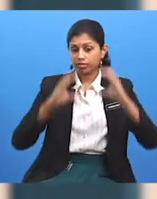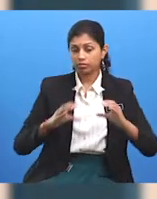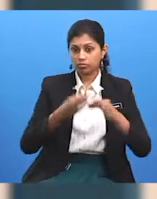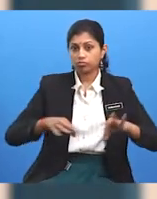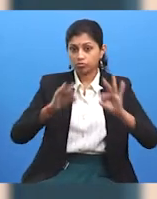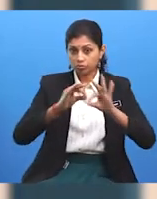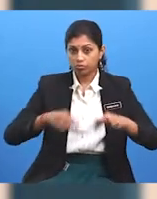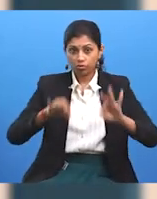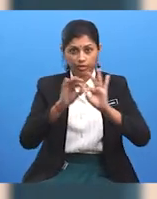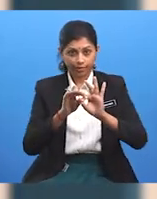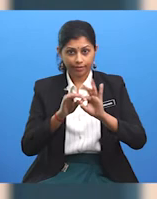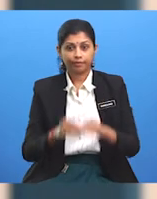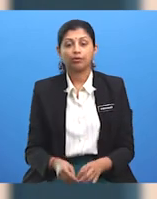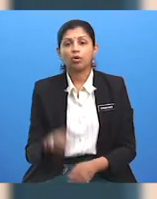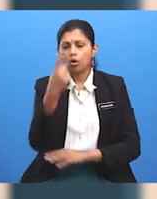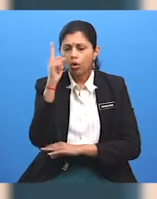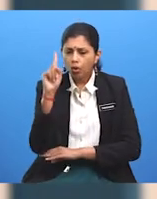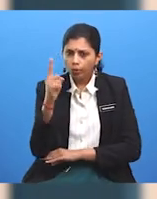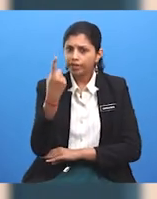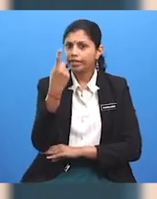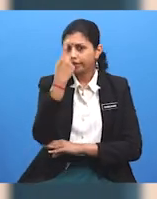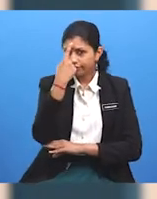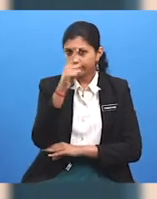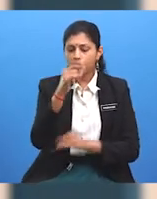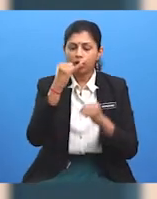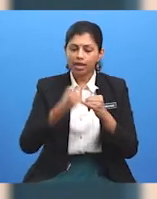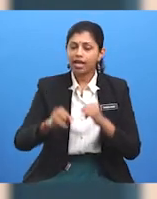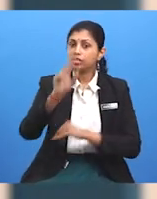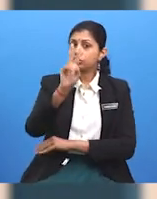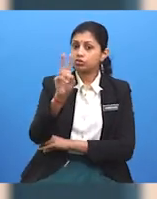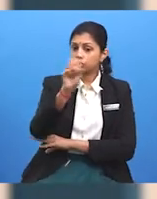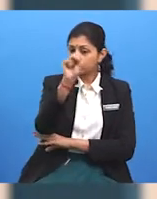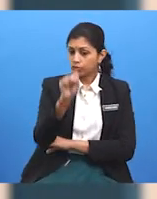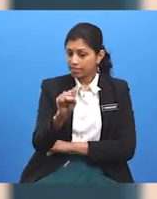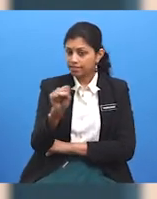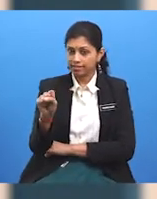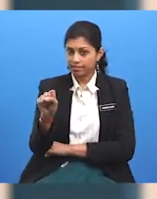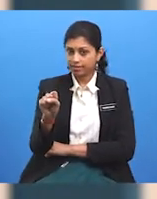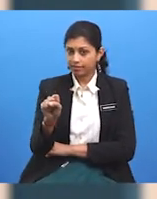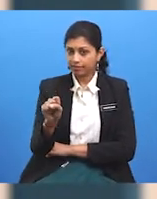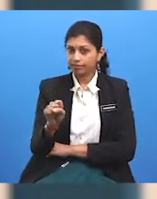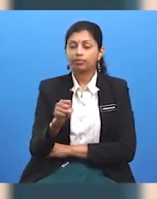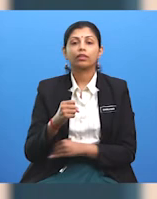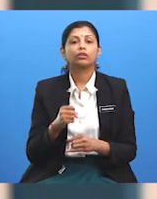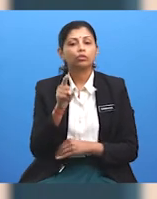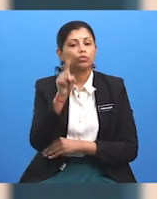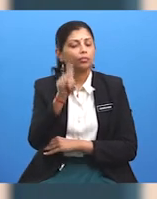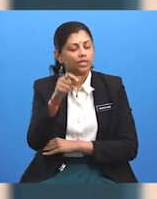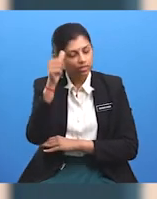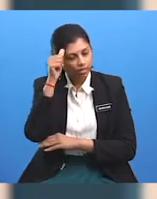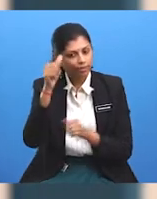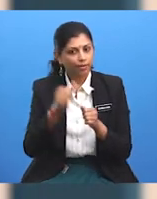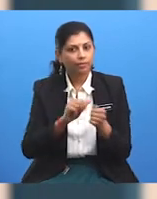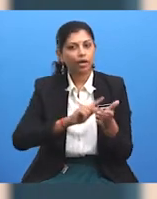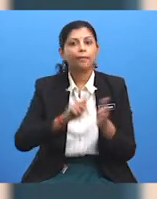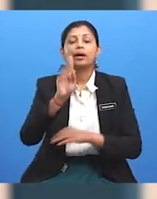only for the last 2 questions. Finally, do remember that part 4 of